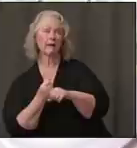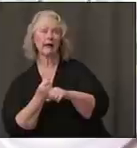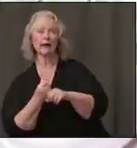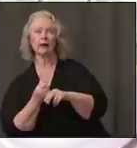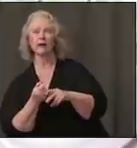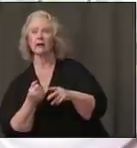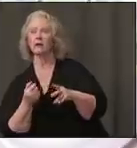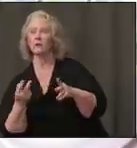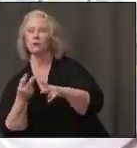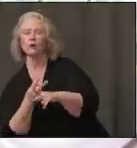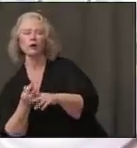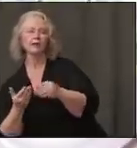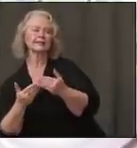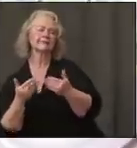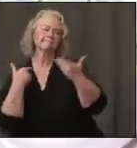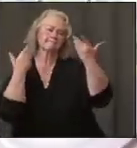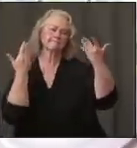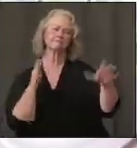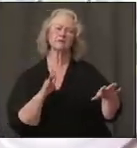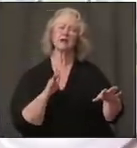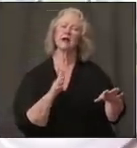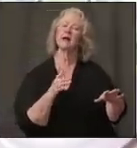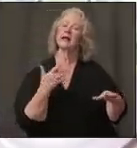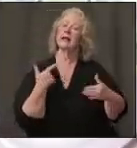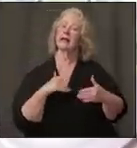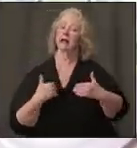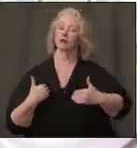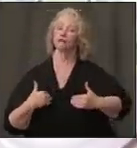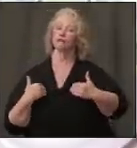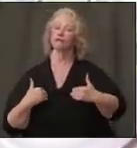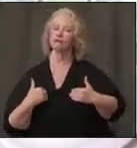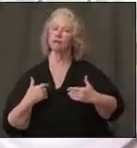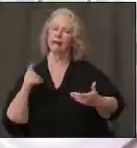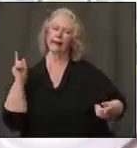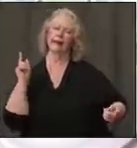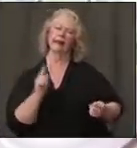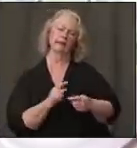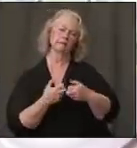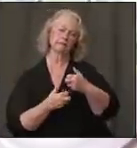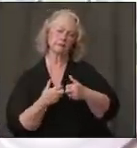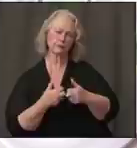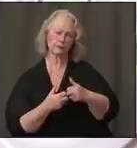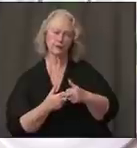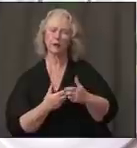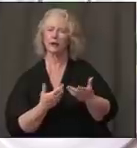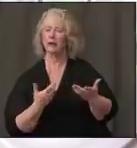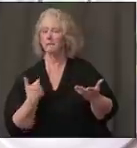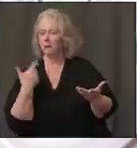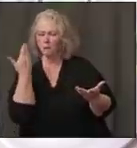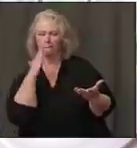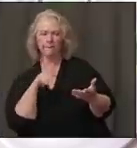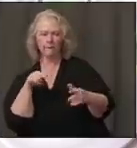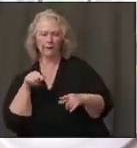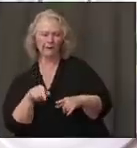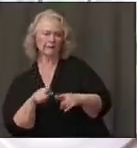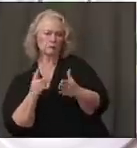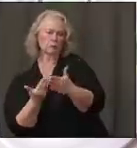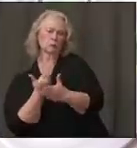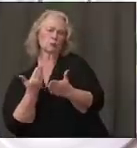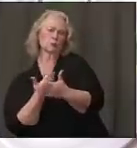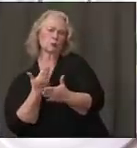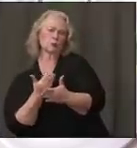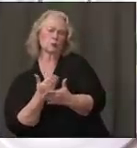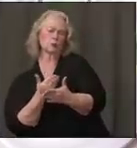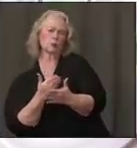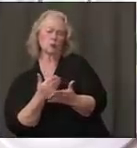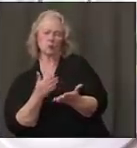don't propagate as efficiently in the summer. Now, since we have no really cross immunity to this virus, it's very novel. We're still going to be